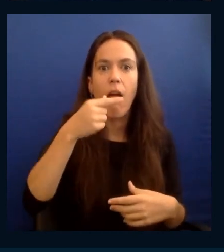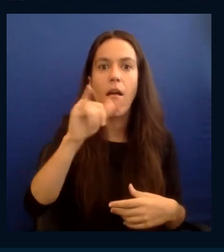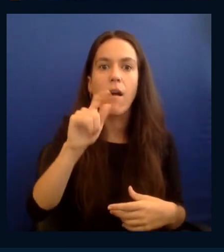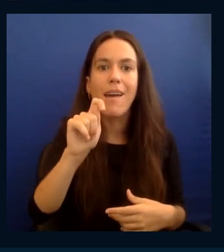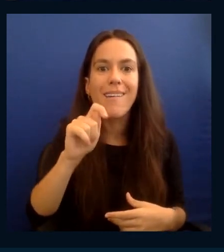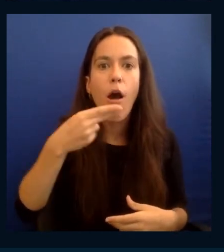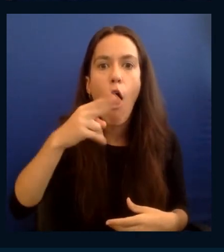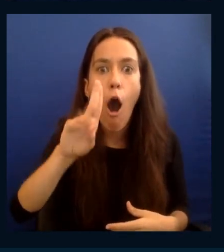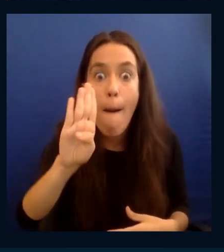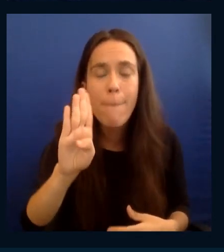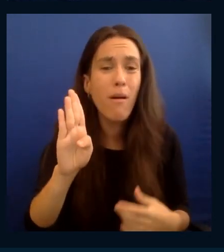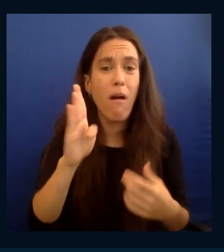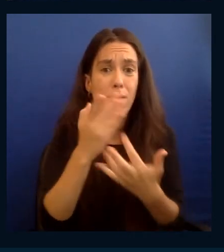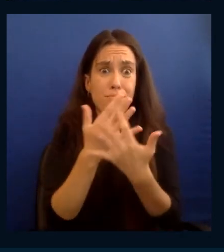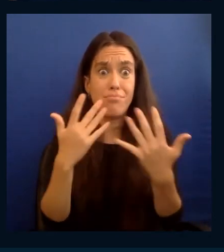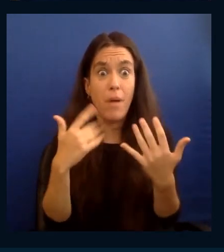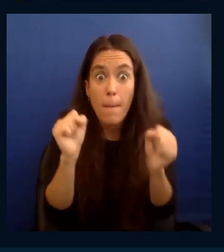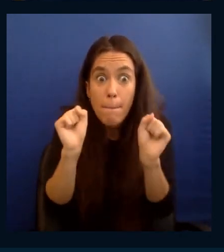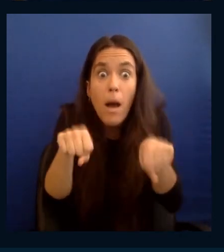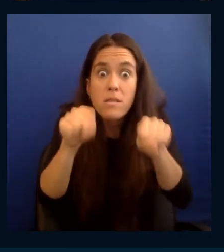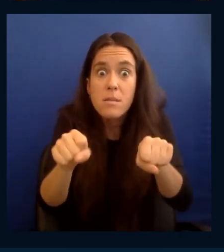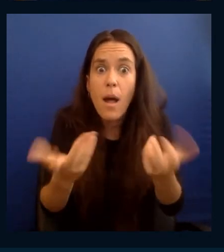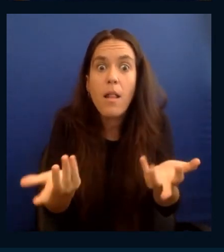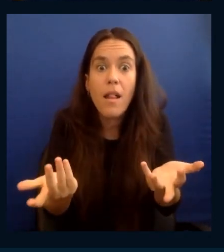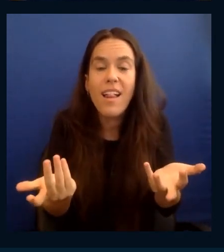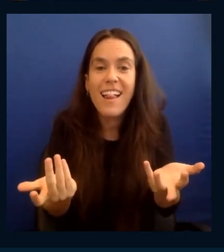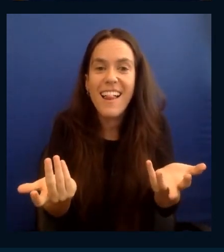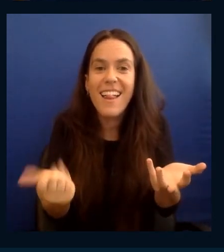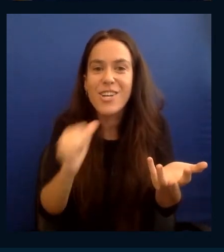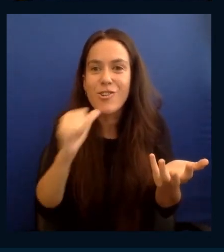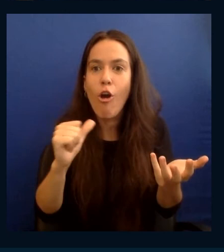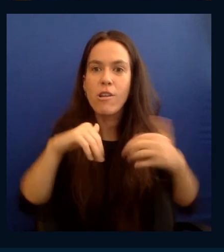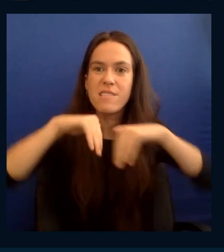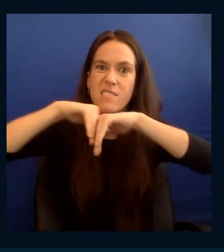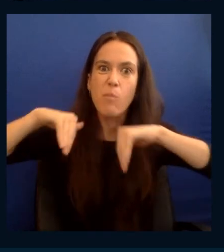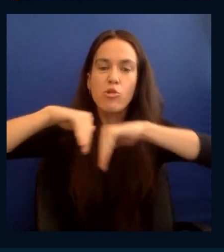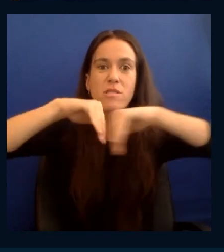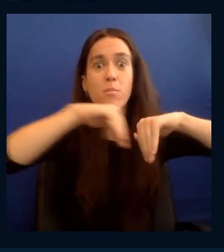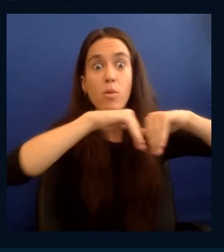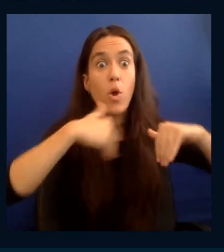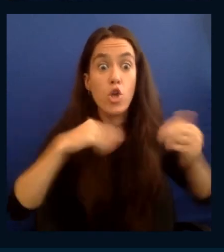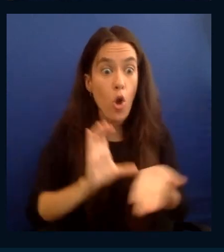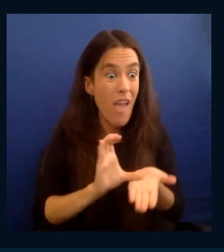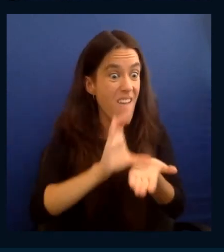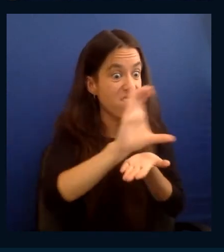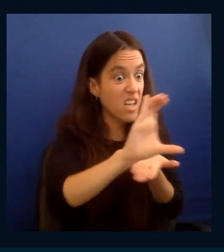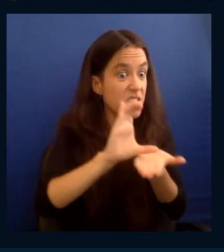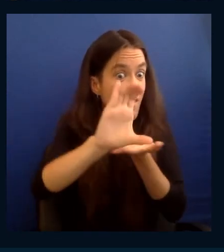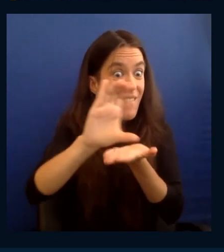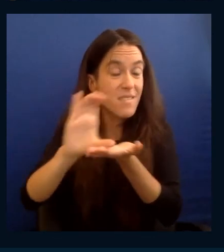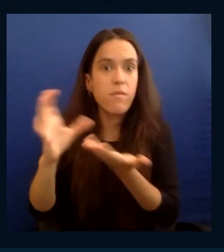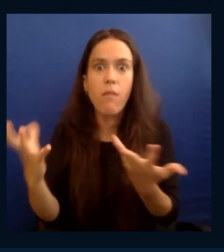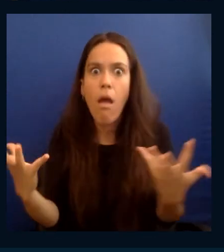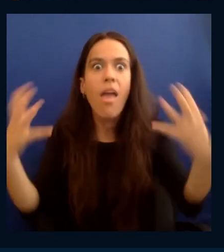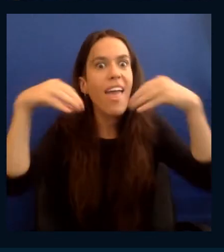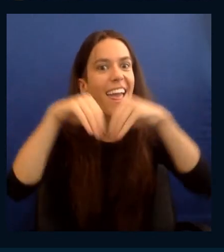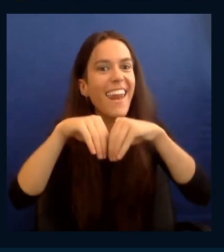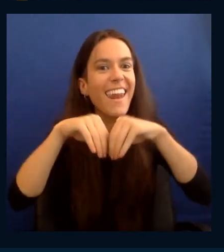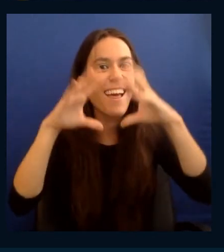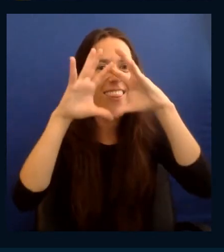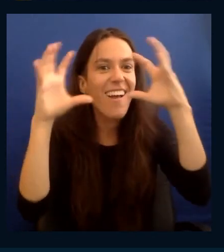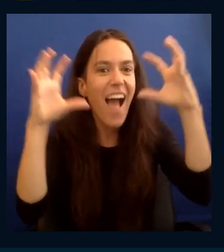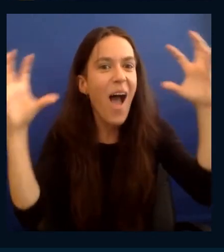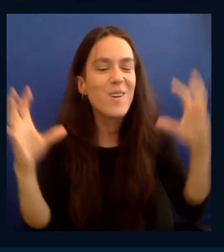is absolutely possible. So remember, keep your investments when you move to the cloud. So I want to go back and see how my release is